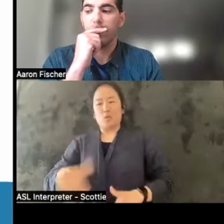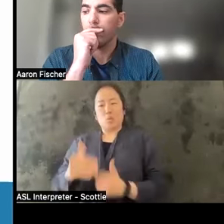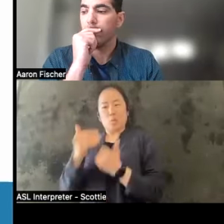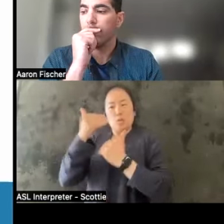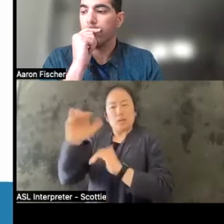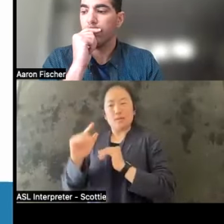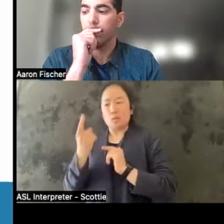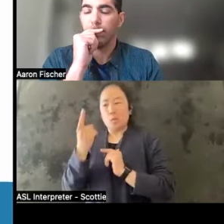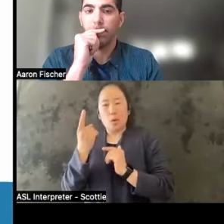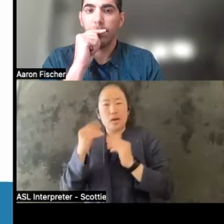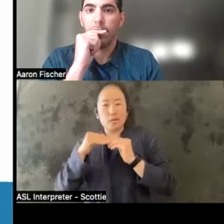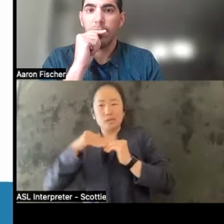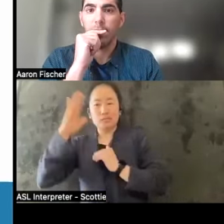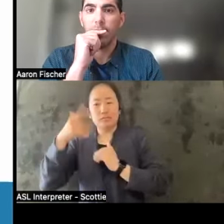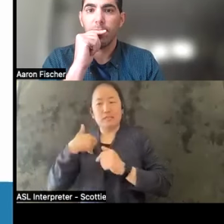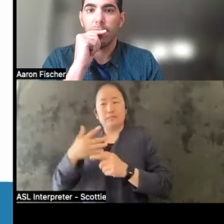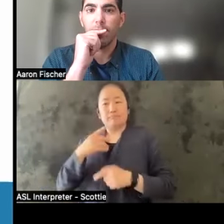an impairment.